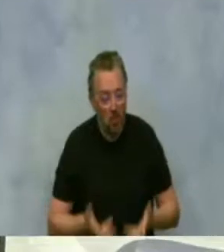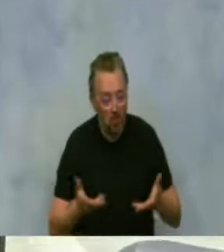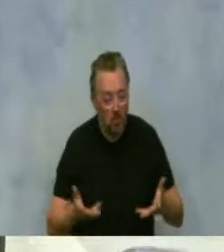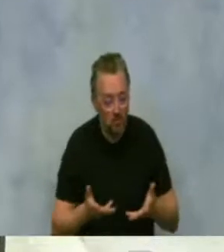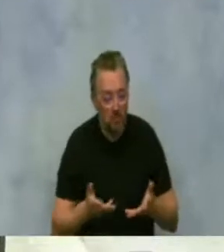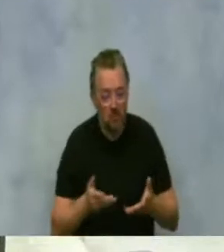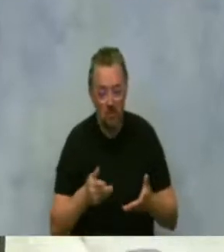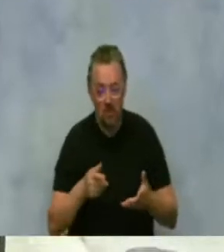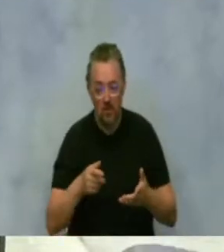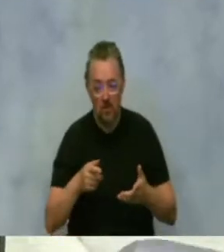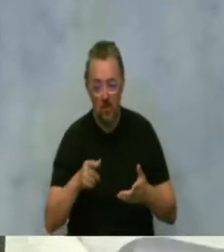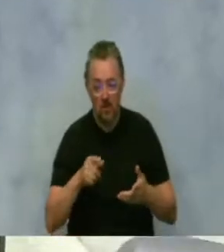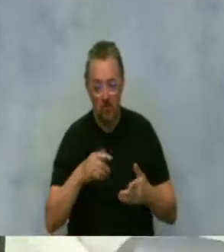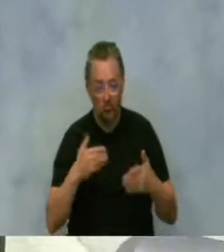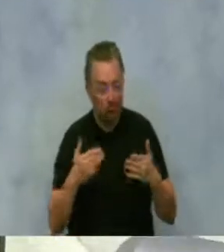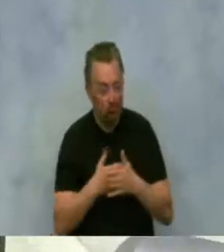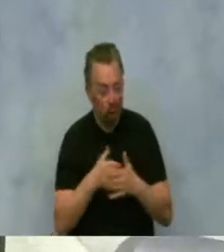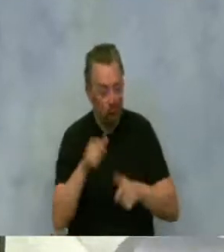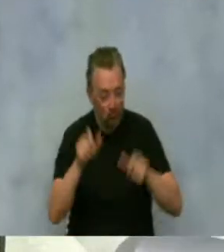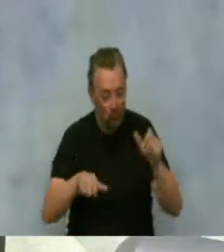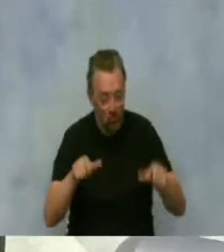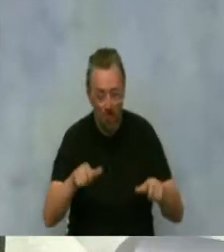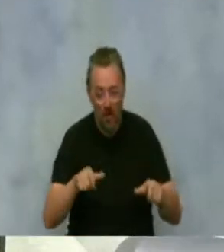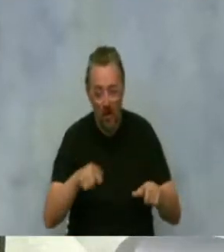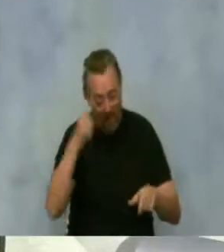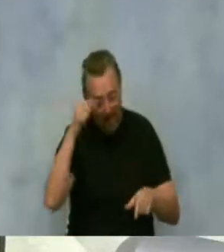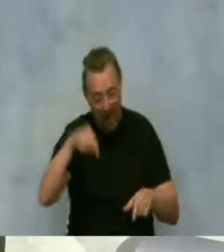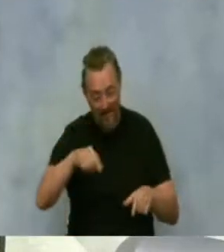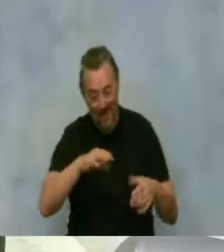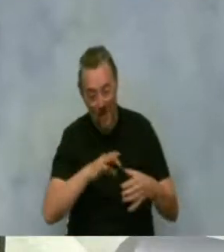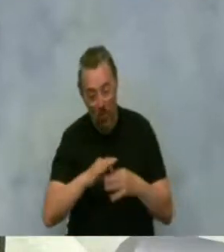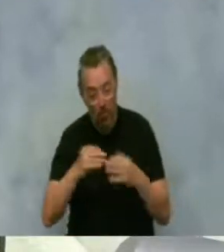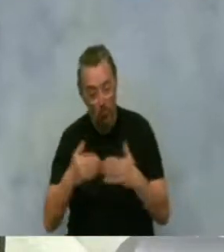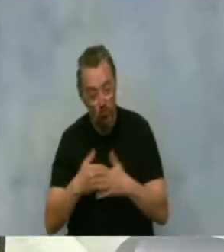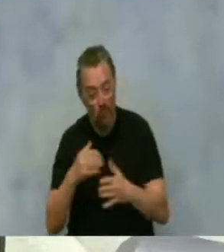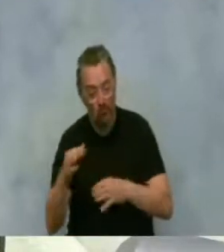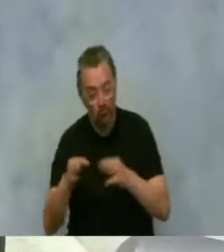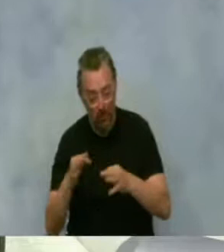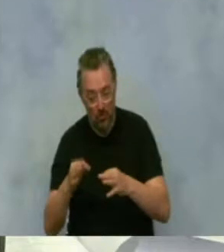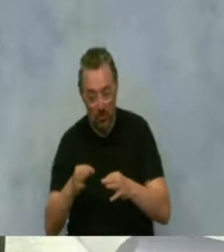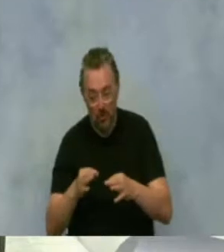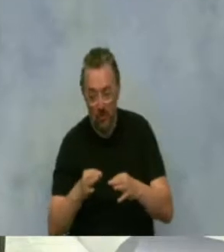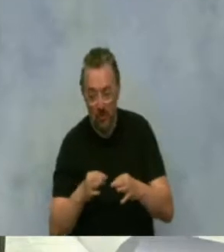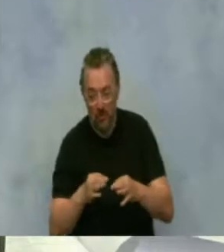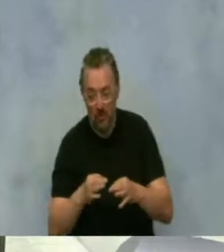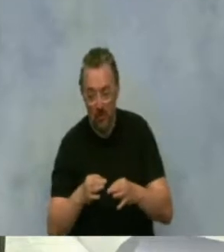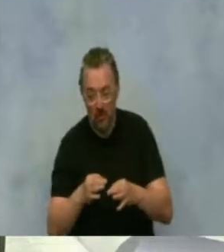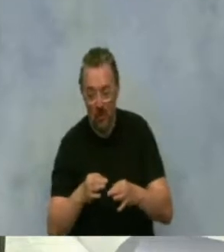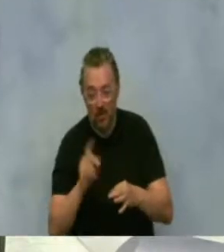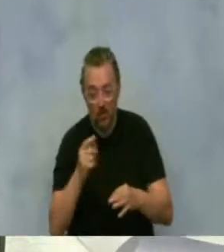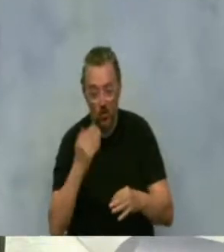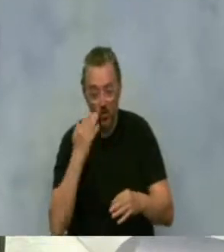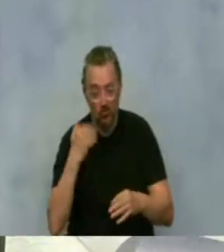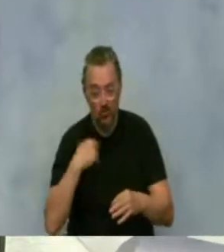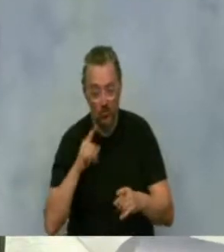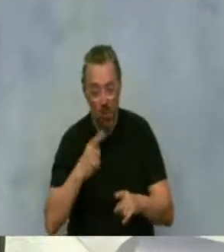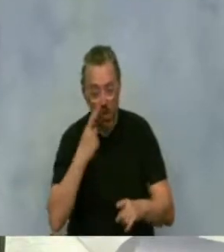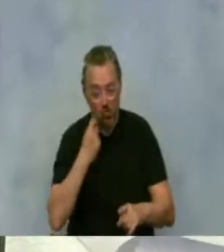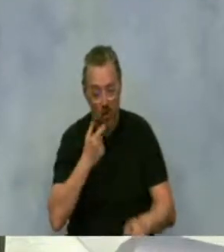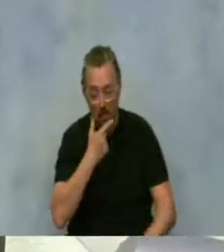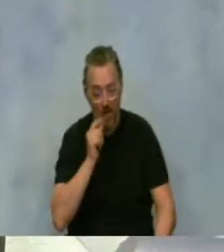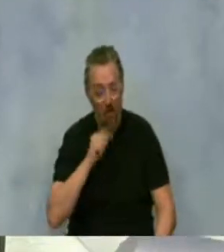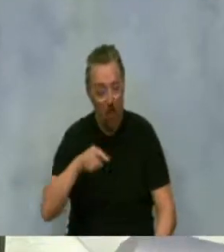then plays into what the work we're thinking of taking forward for the new strategy as well. So that was a second point. And thirdly, just in terms of our young people, that's one